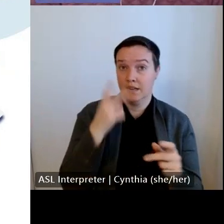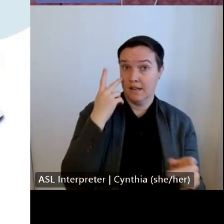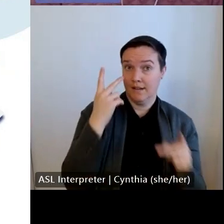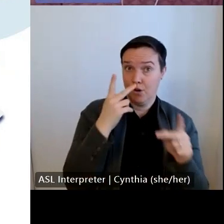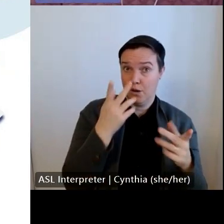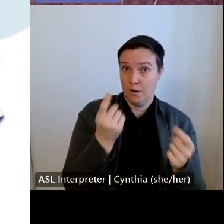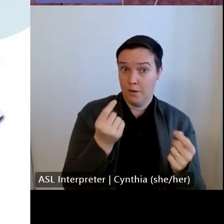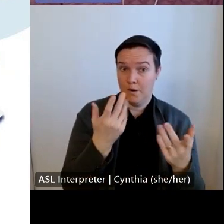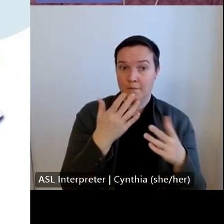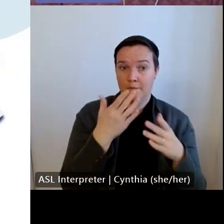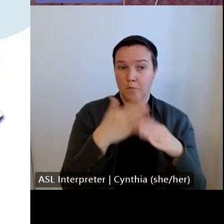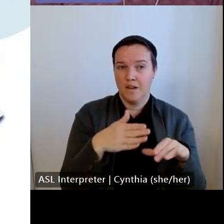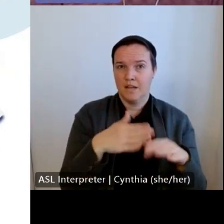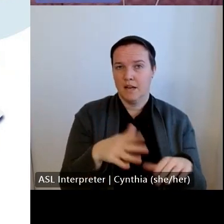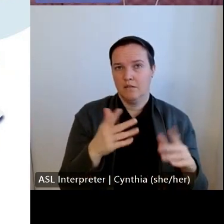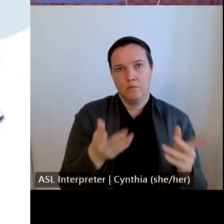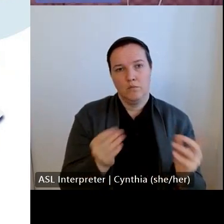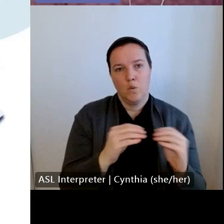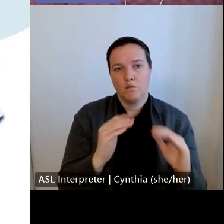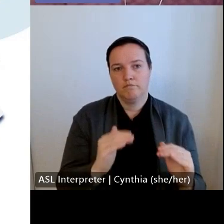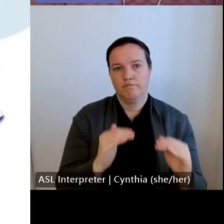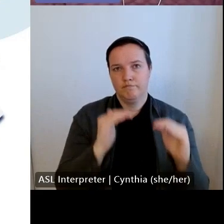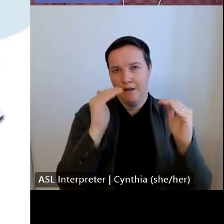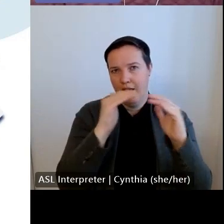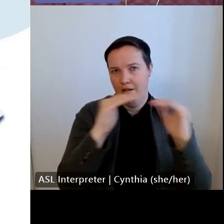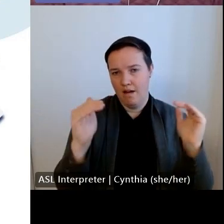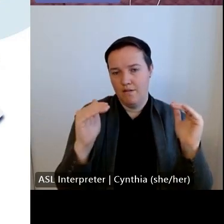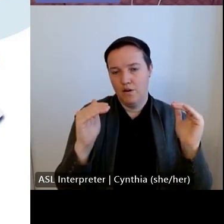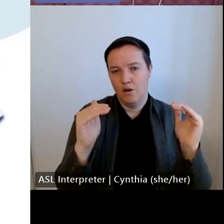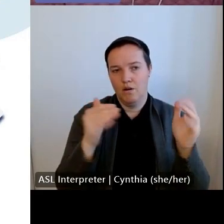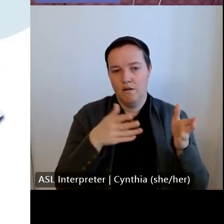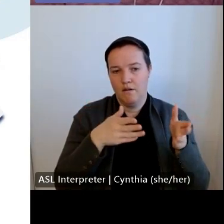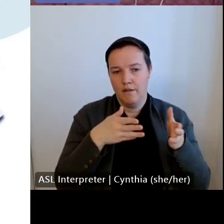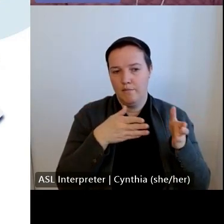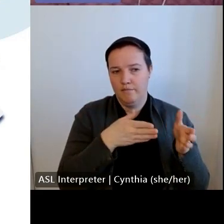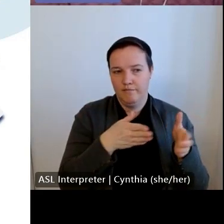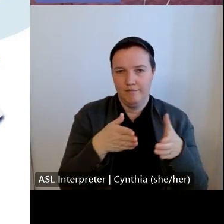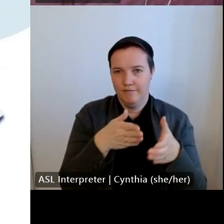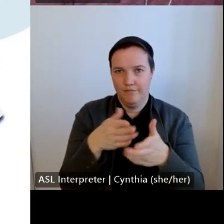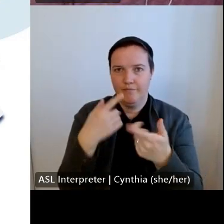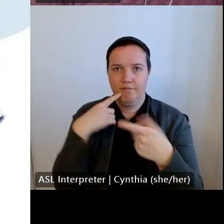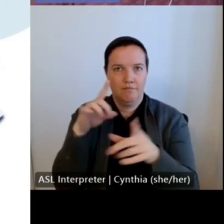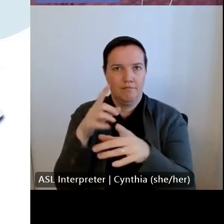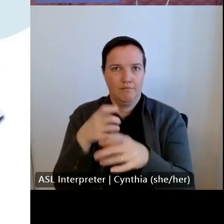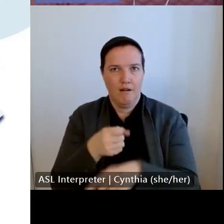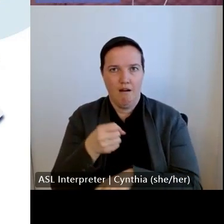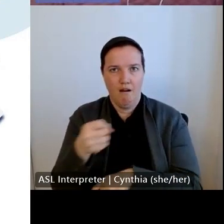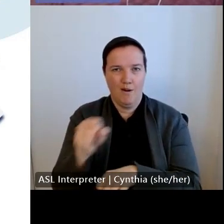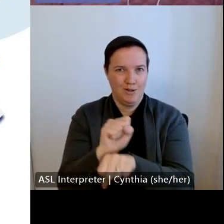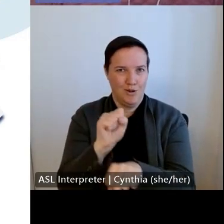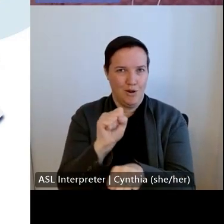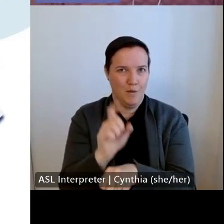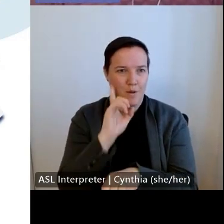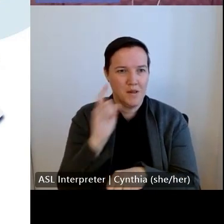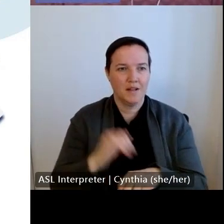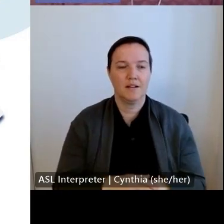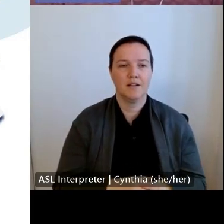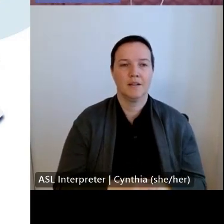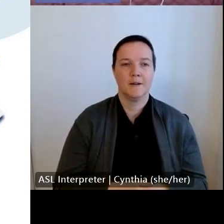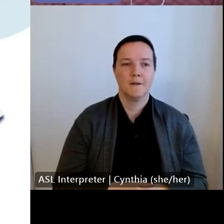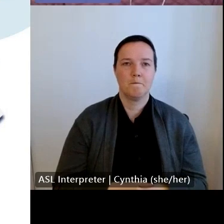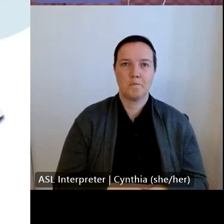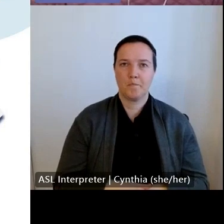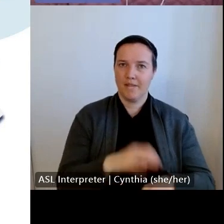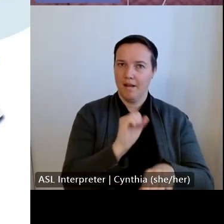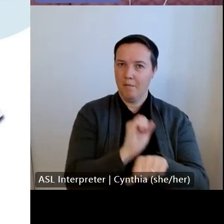breaking down high level how we see the pathway to employment. Employment services really